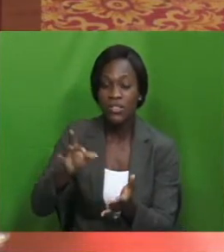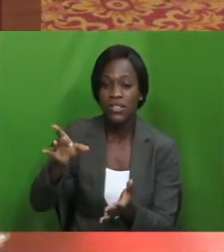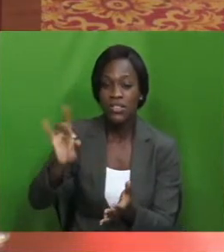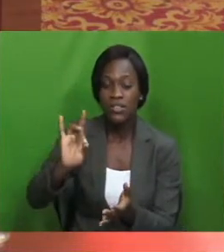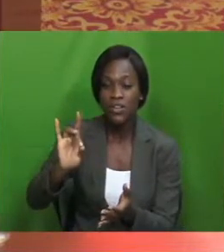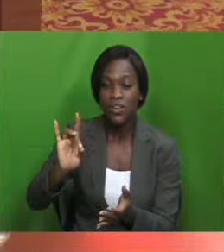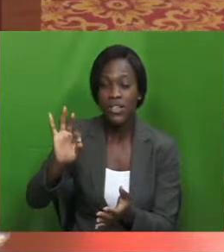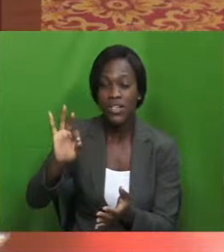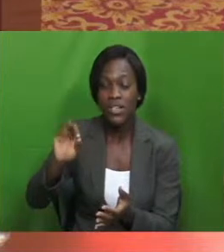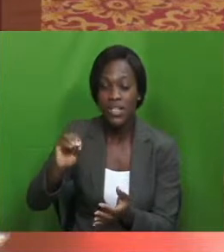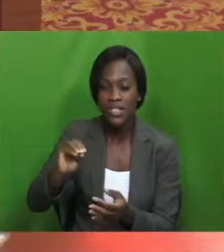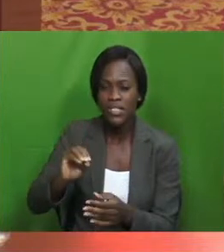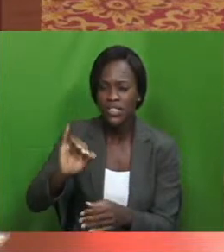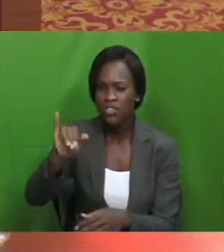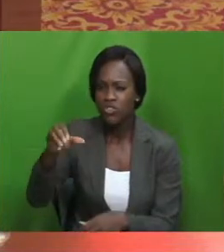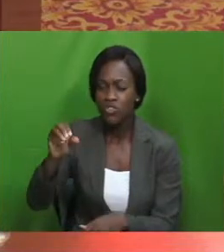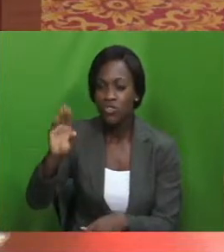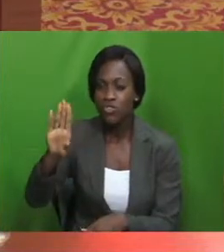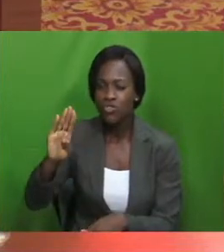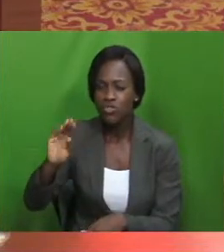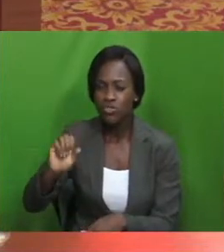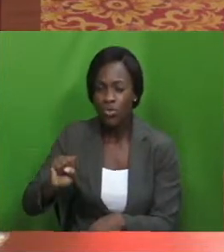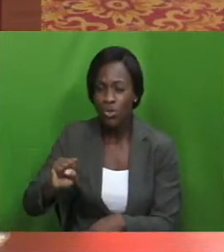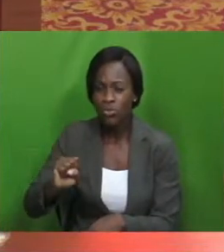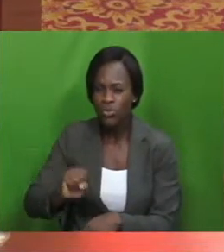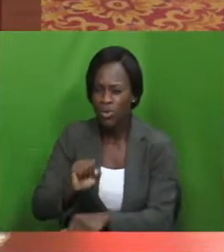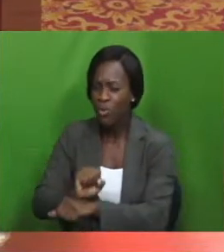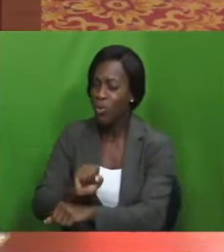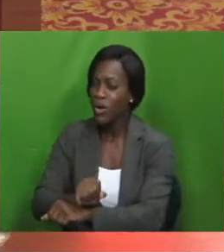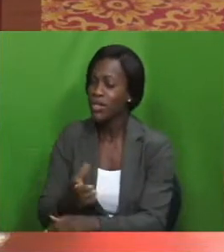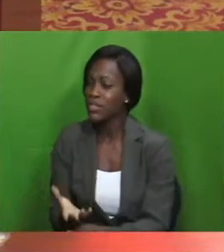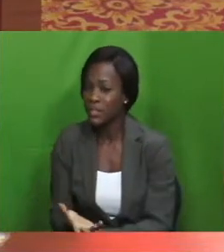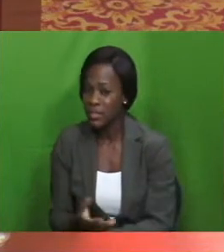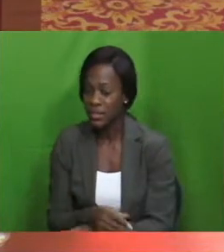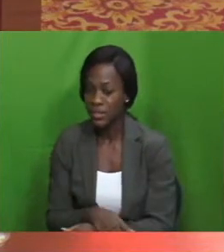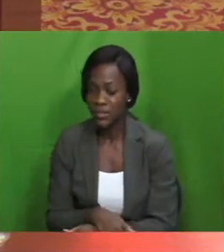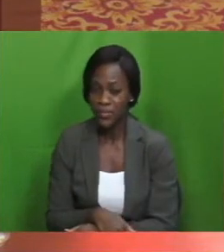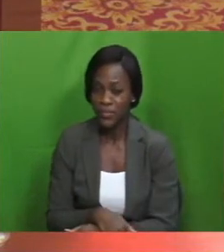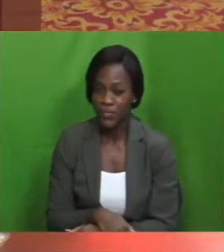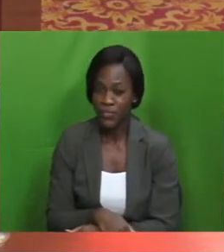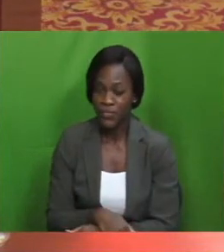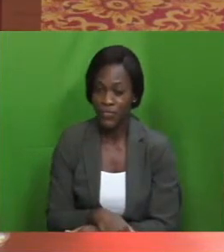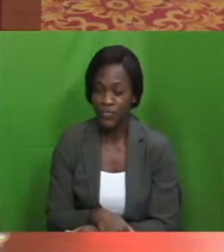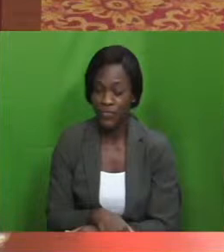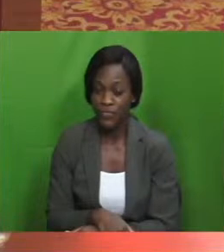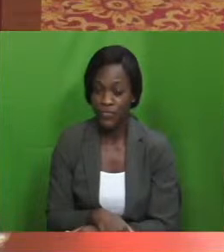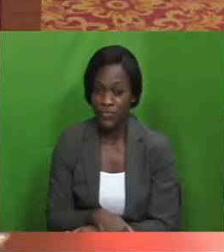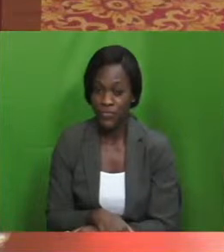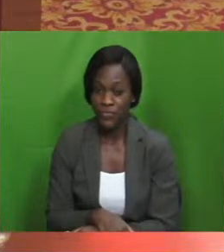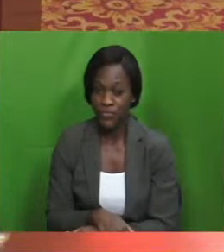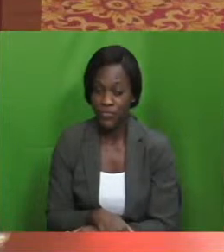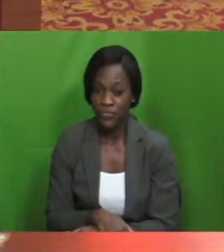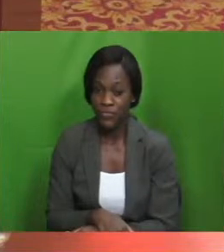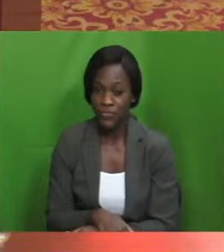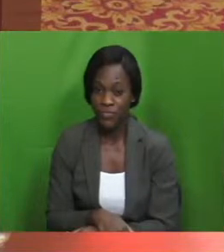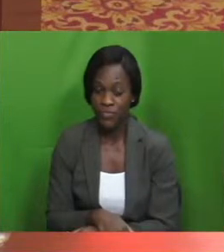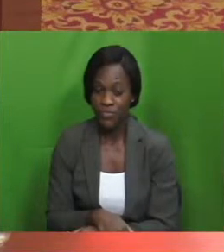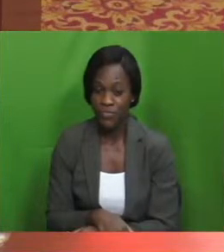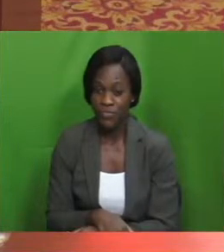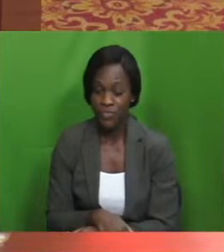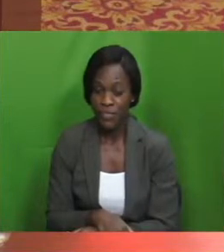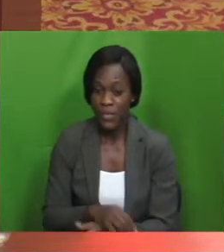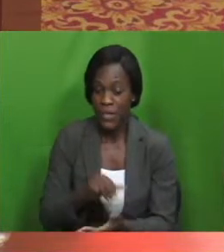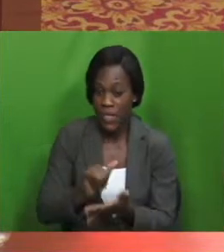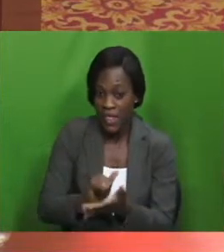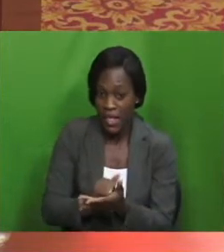282,792 jobs will be created. We want to know where the jobs are. These are the places where the jobs are being created.